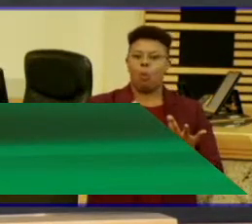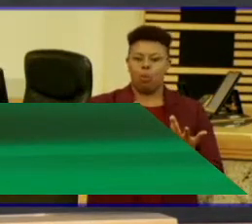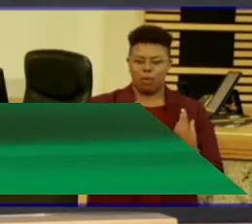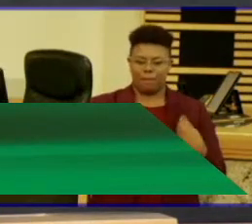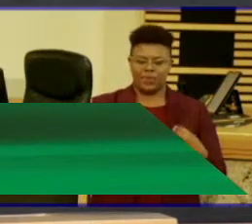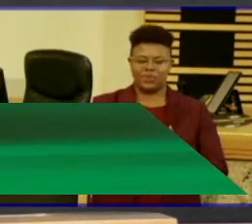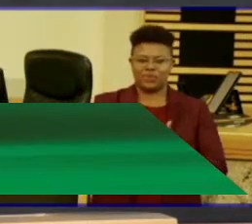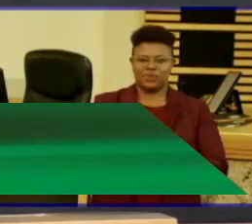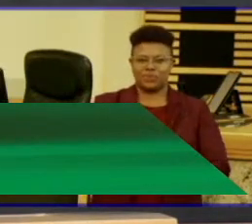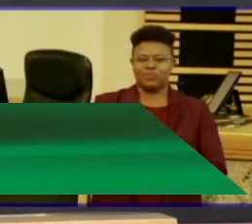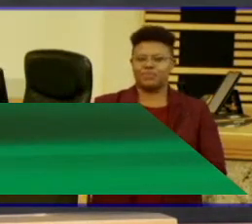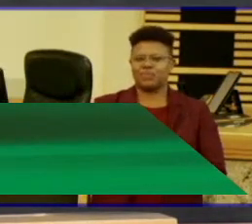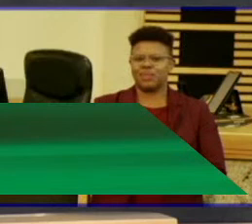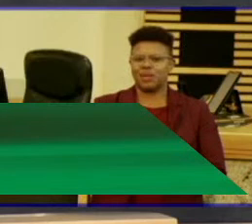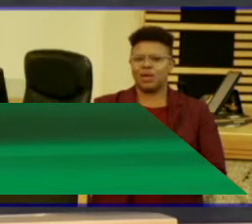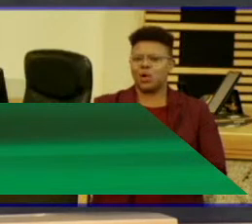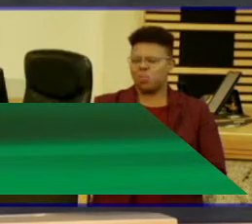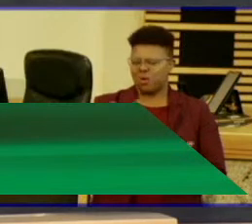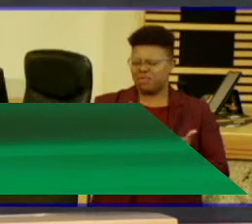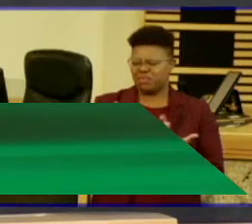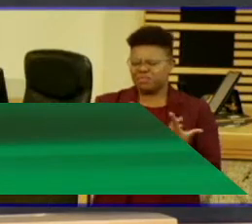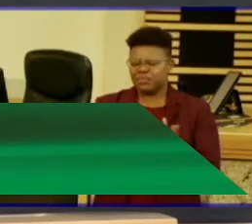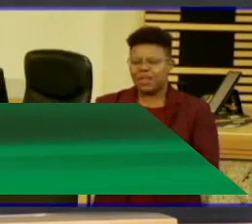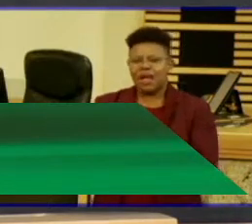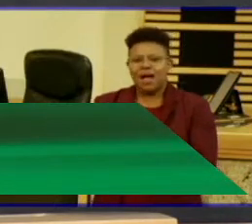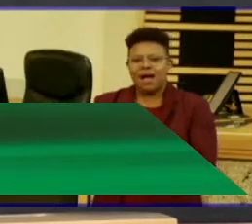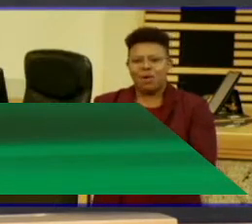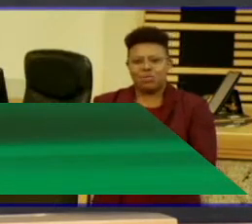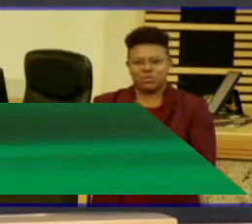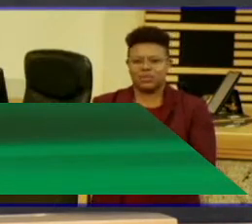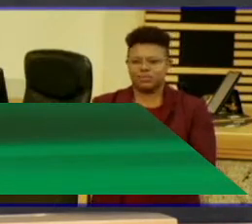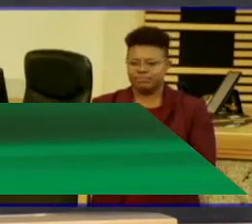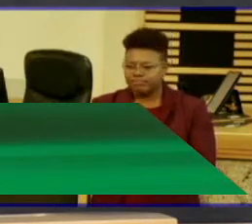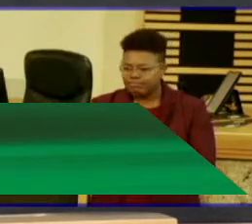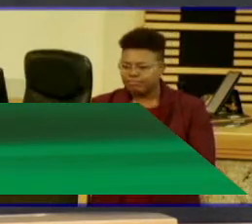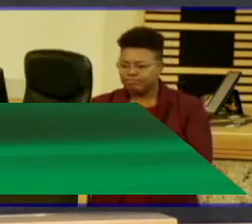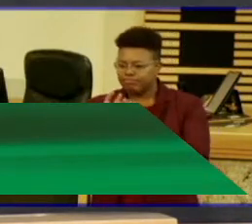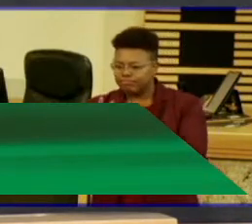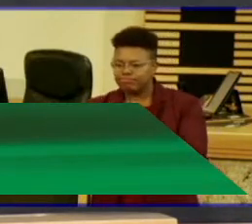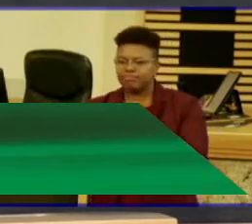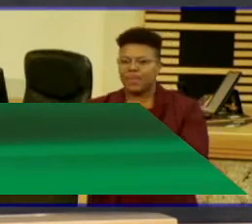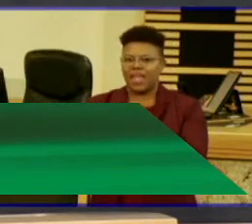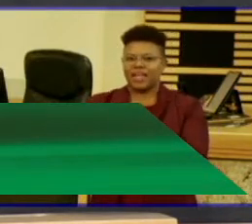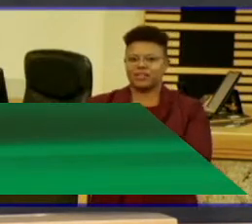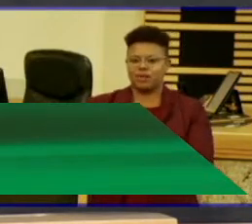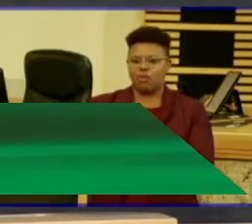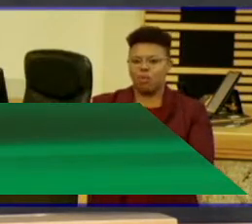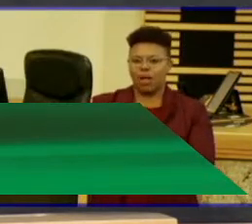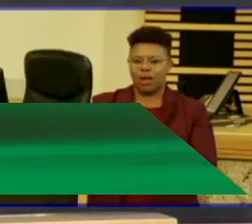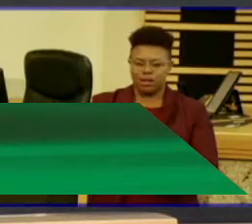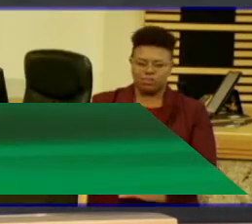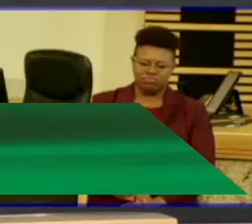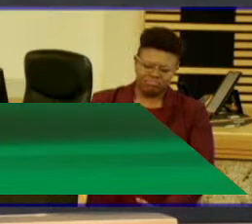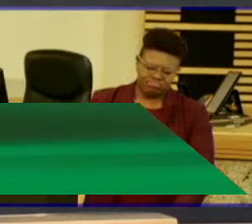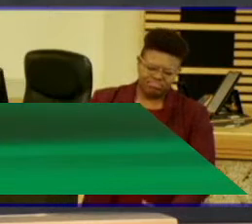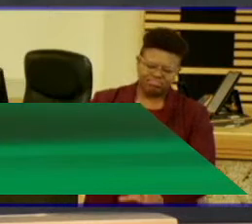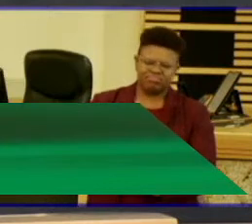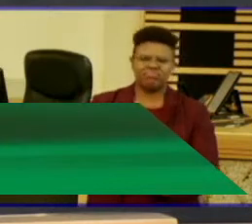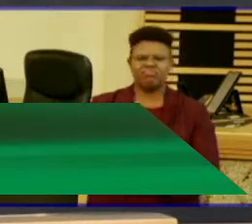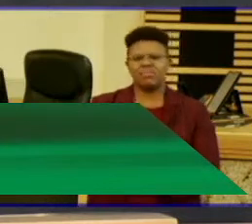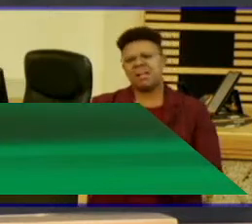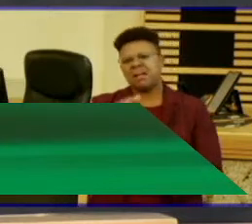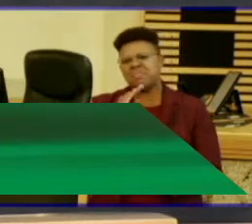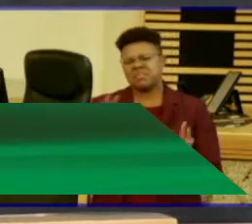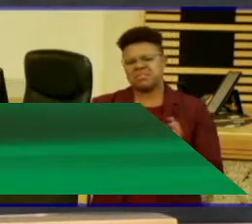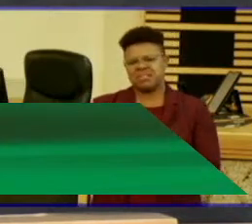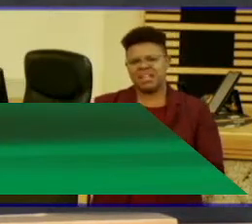done considerable work on the gas-to-power program to host additional gas-driven power generation of between 1,000